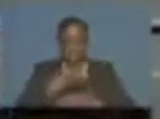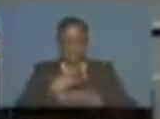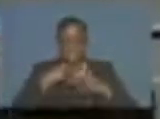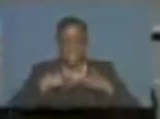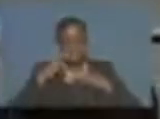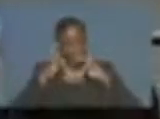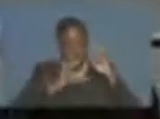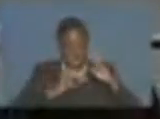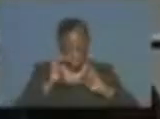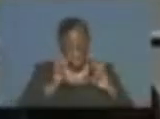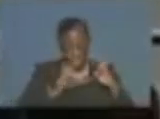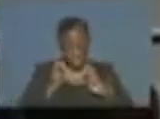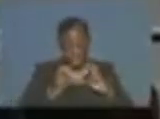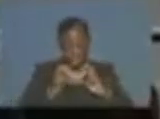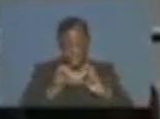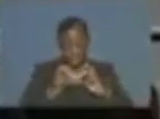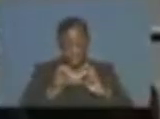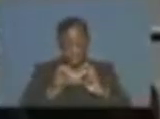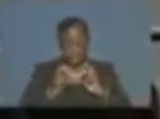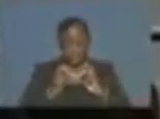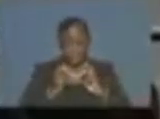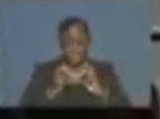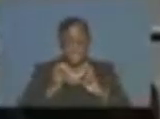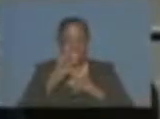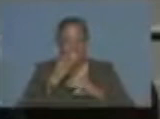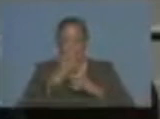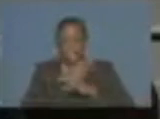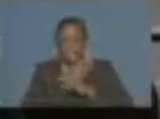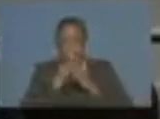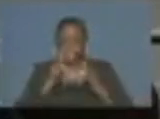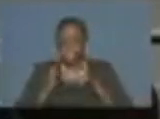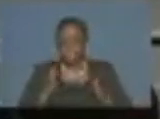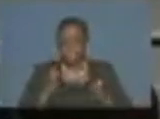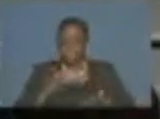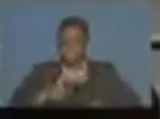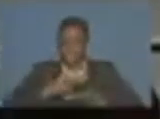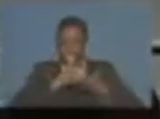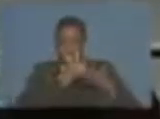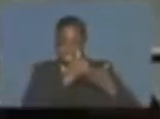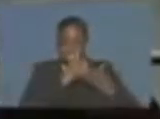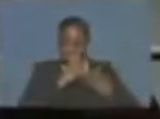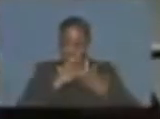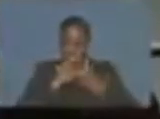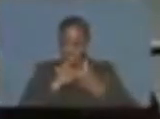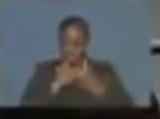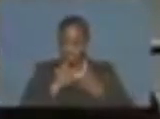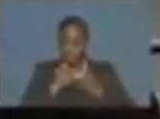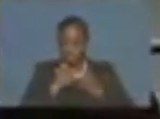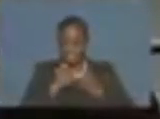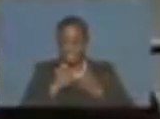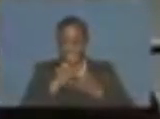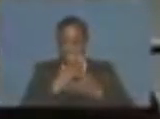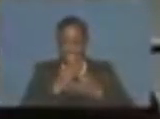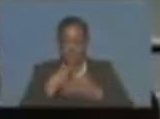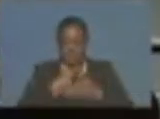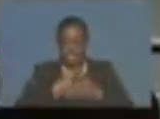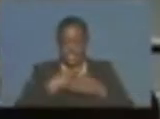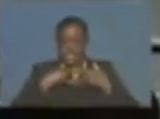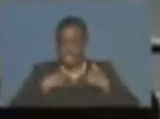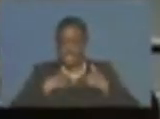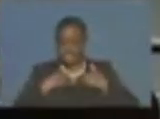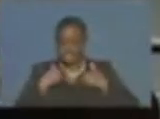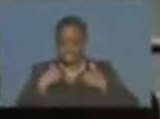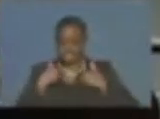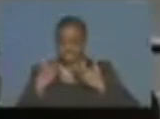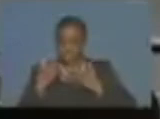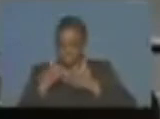your challenges. And, you know, the minister has been very helpful with us as far as, you know, we do have incidents or upticks